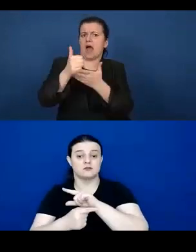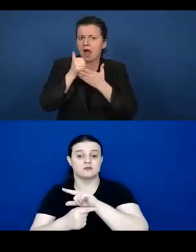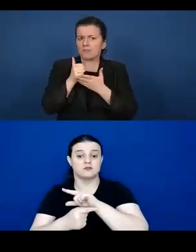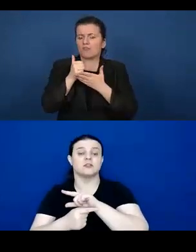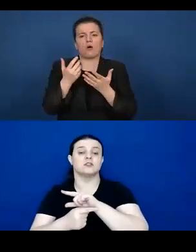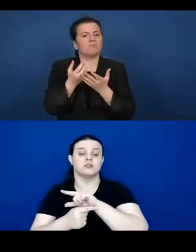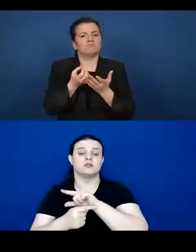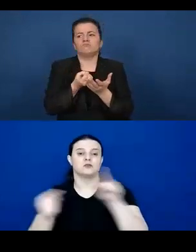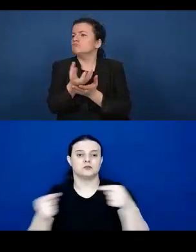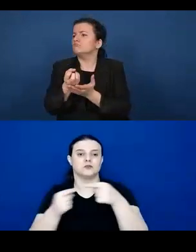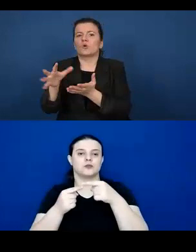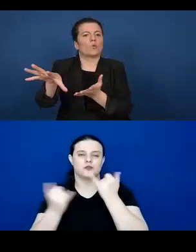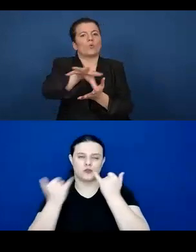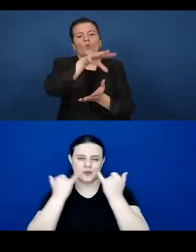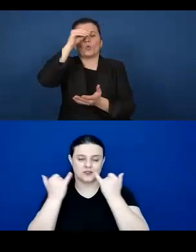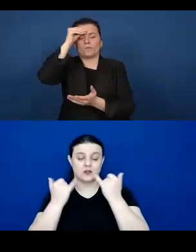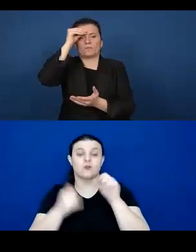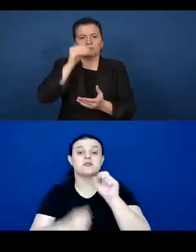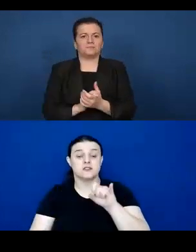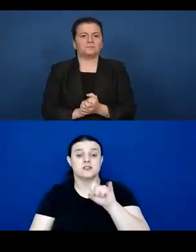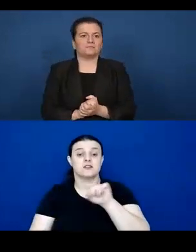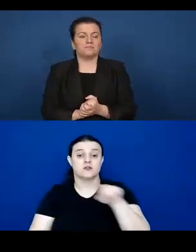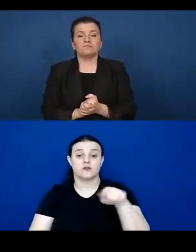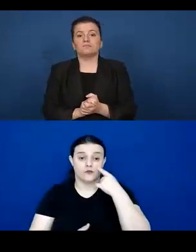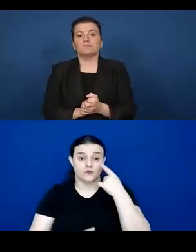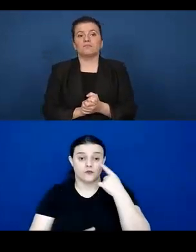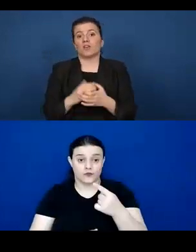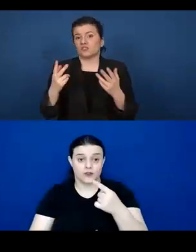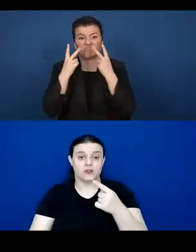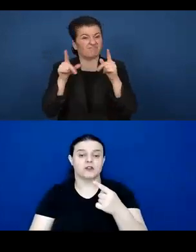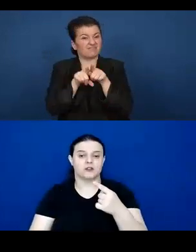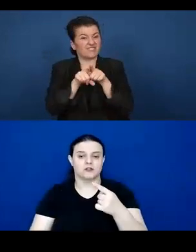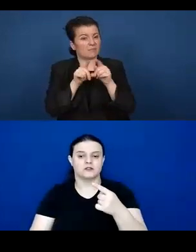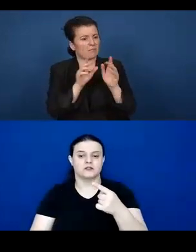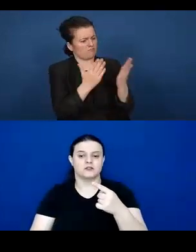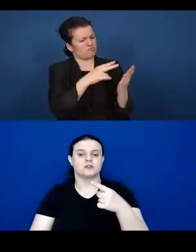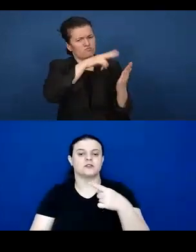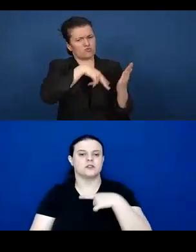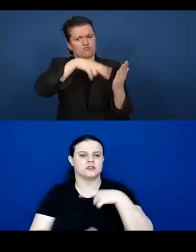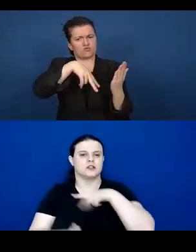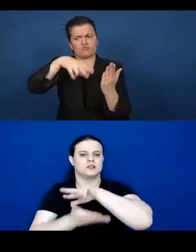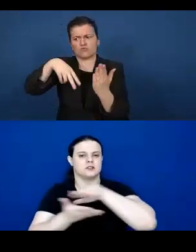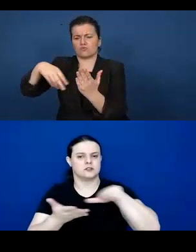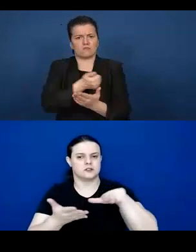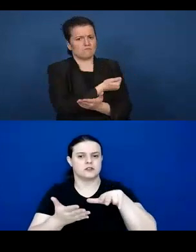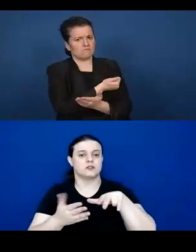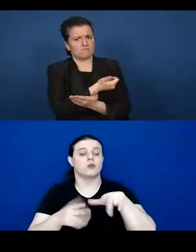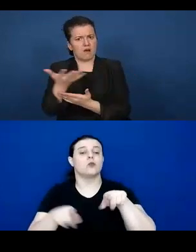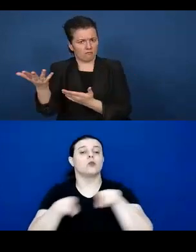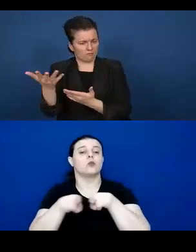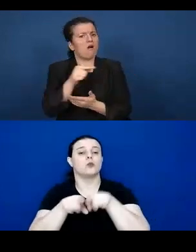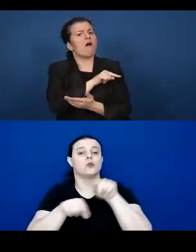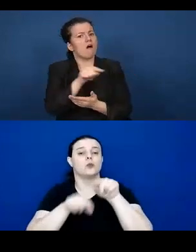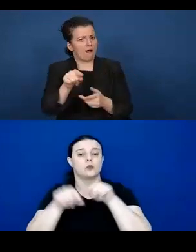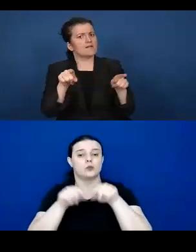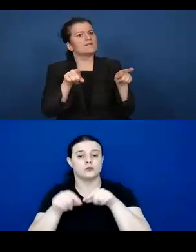our opinion, but if you look at the literature, and Meert and I made a literature overview